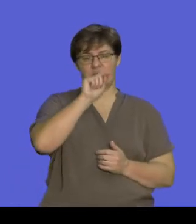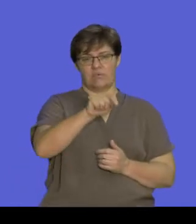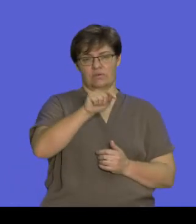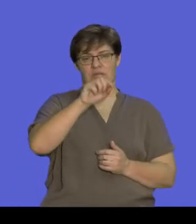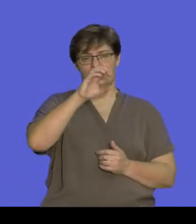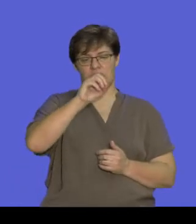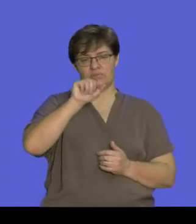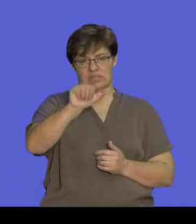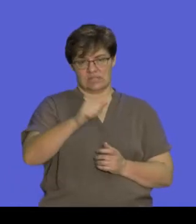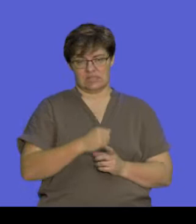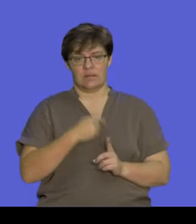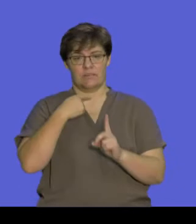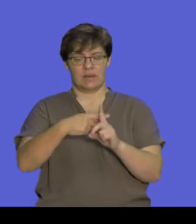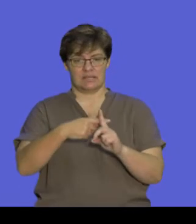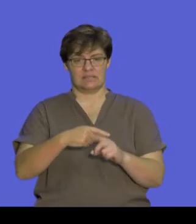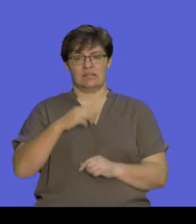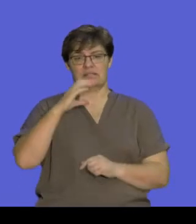0.06 plus